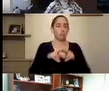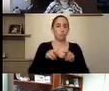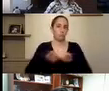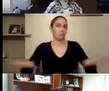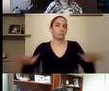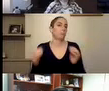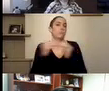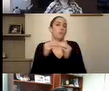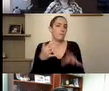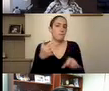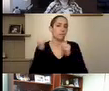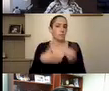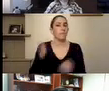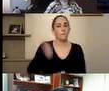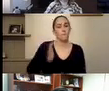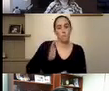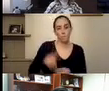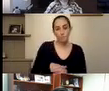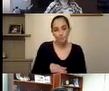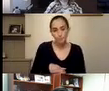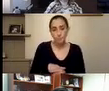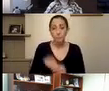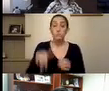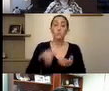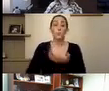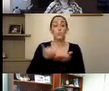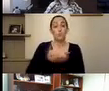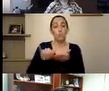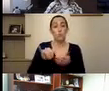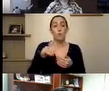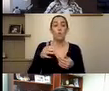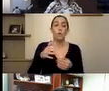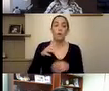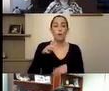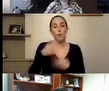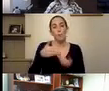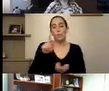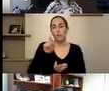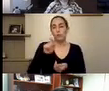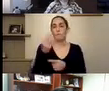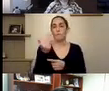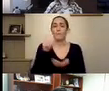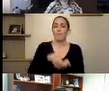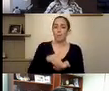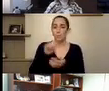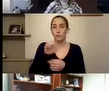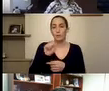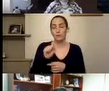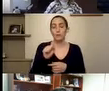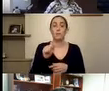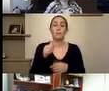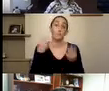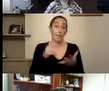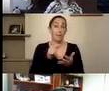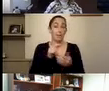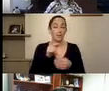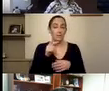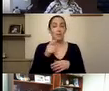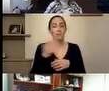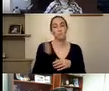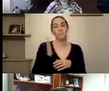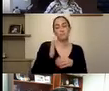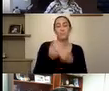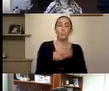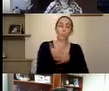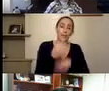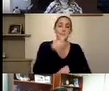114,000 cases. A lot of that was in the spring and early summer. And since then, we've tapered off very nicely in New York,